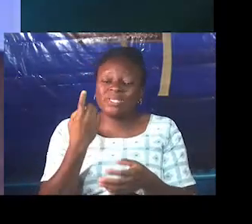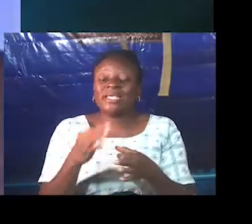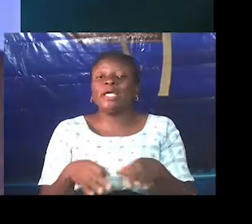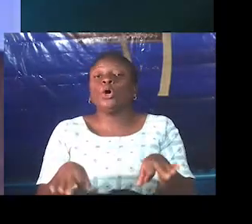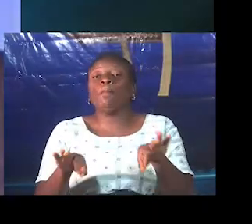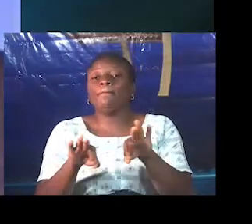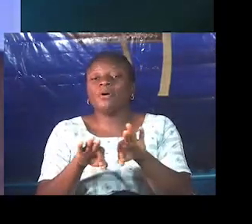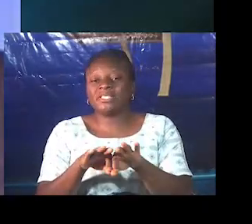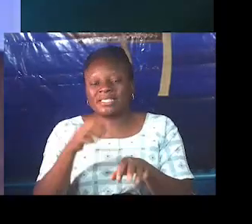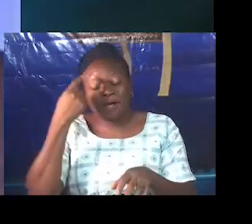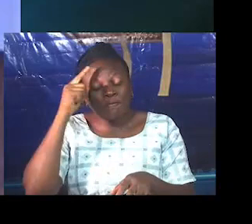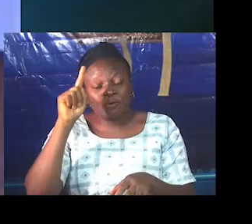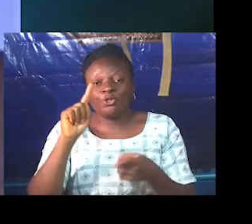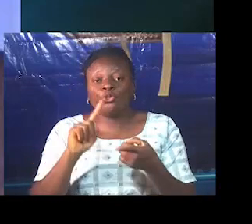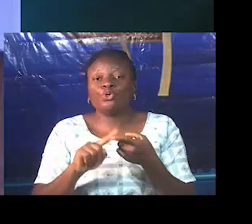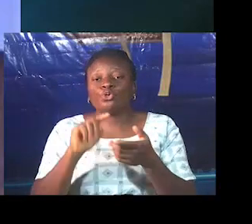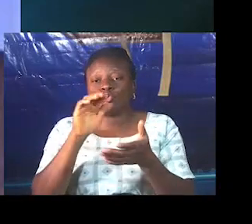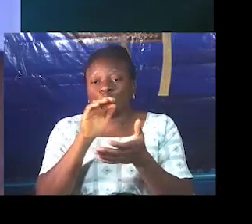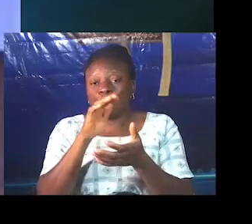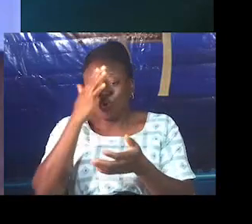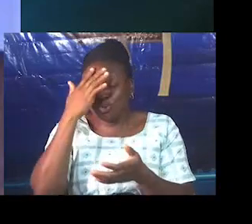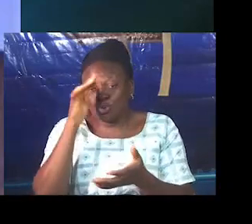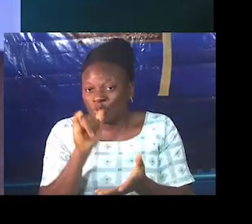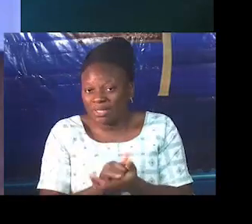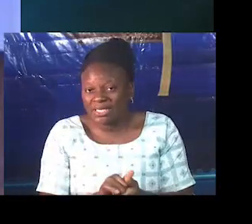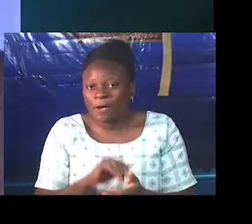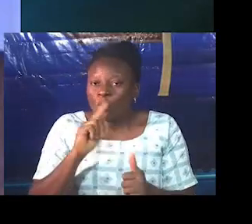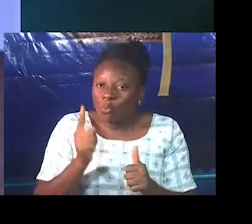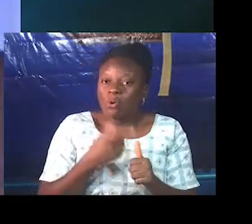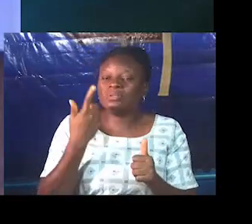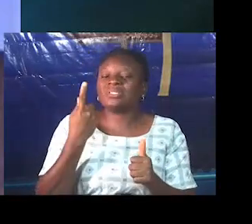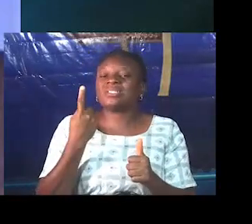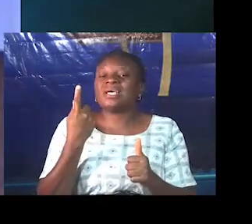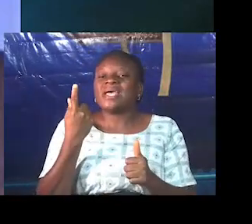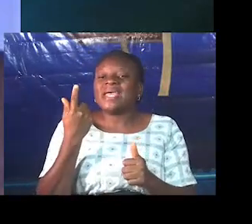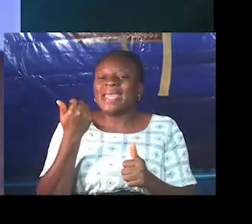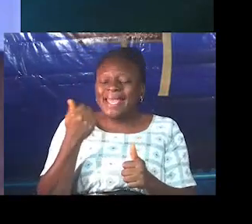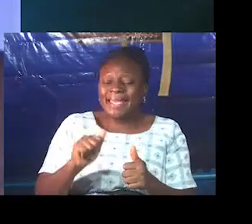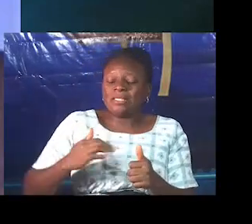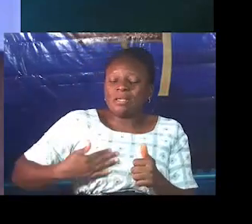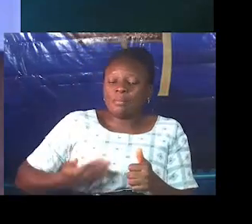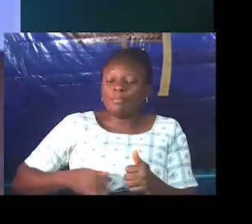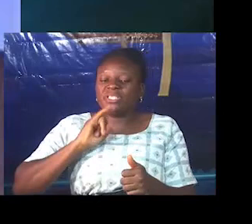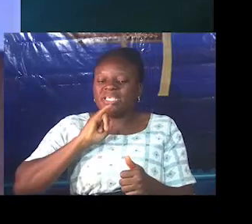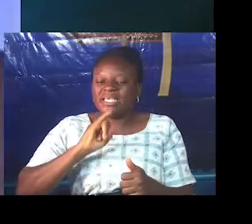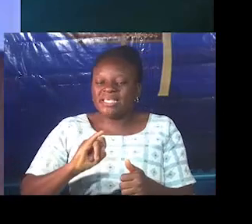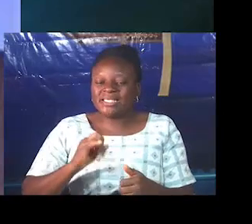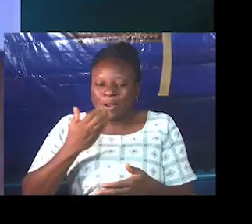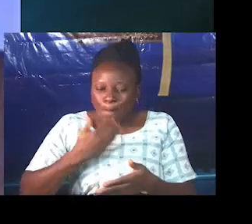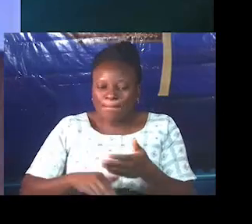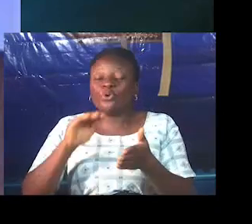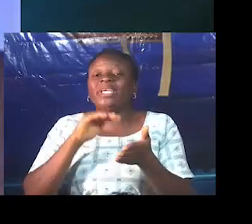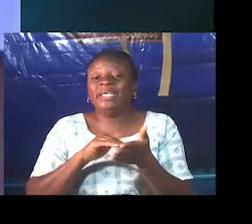is equally available to all. Praise the Lord. Now, what we are saying is that in this new life, if you are a genuine